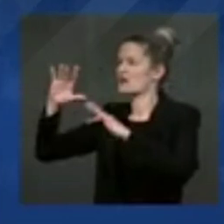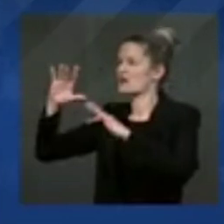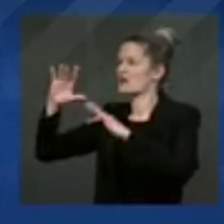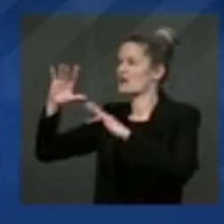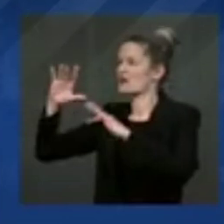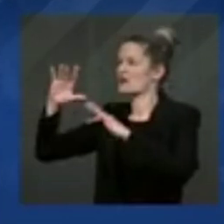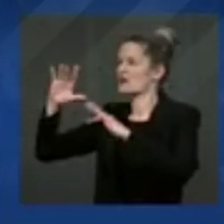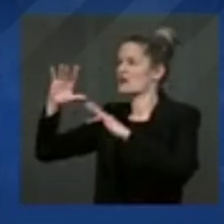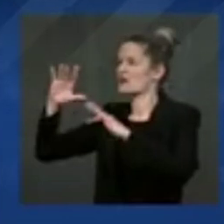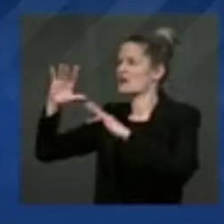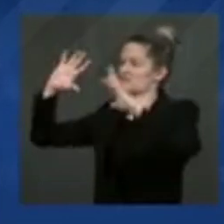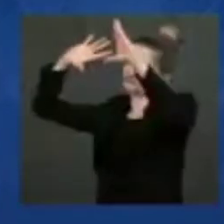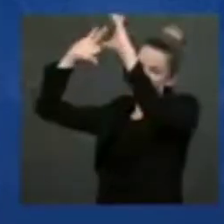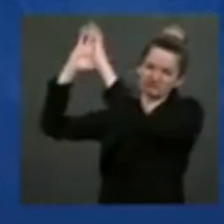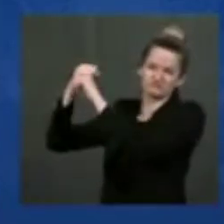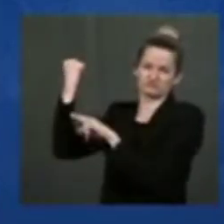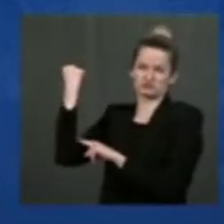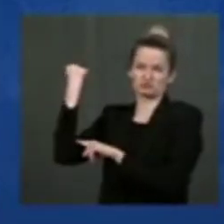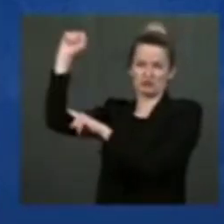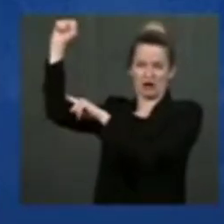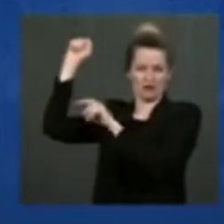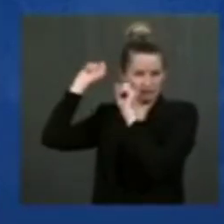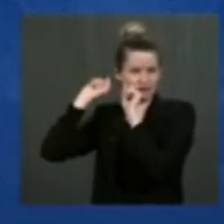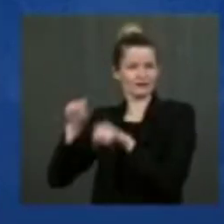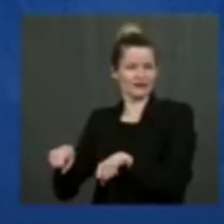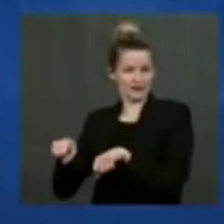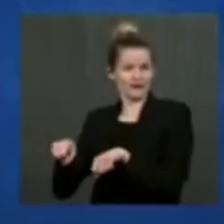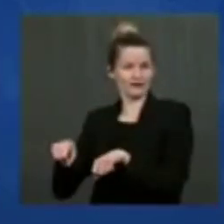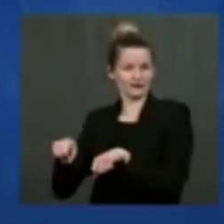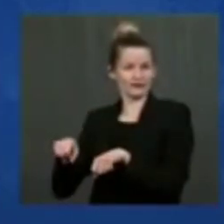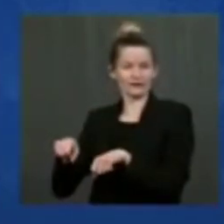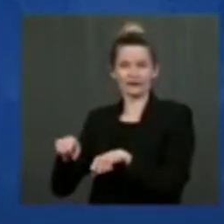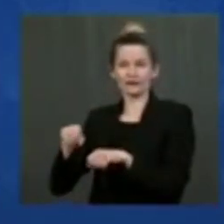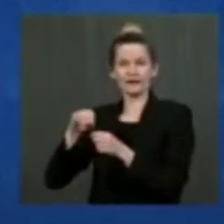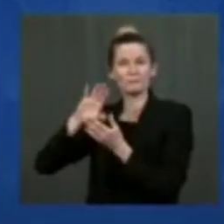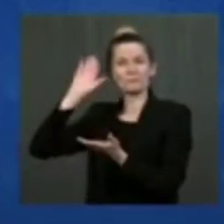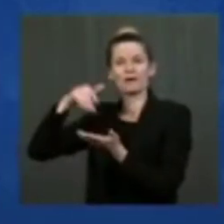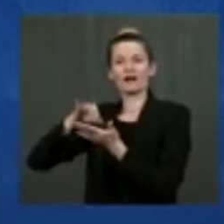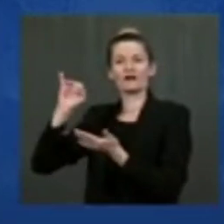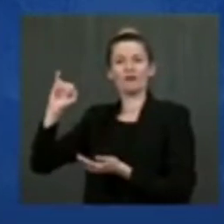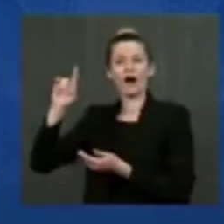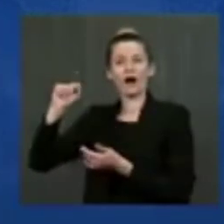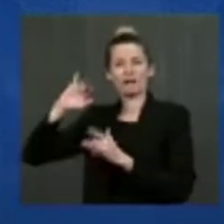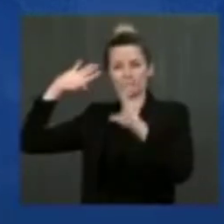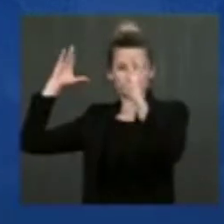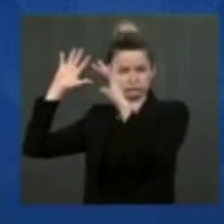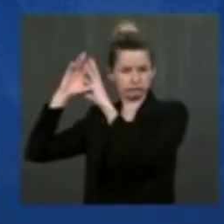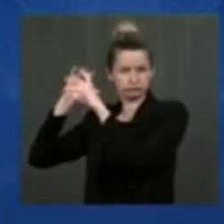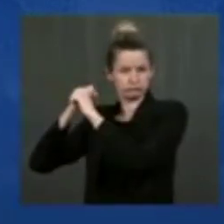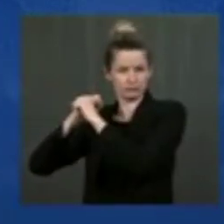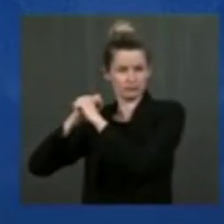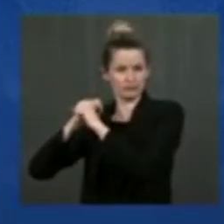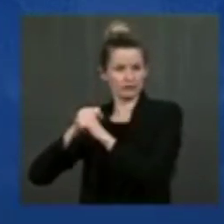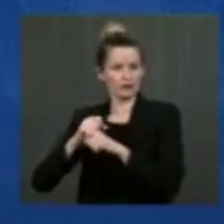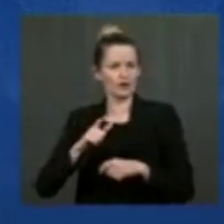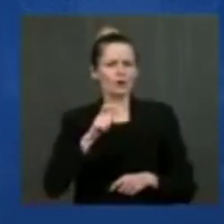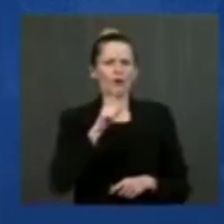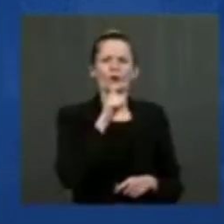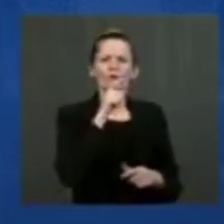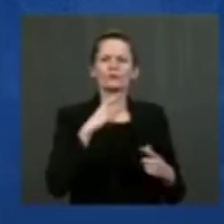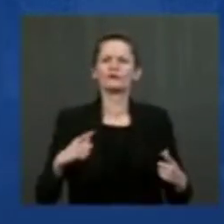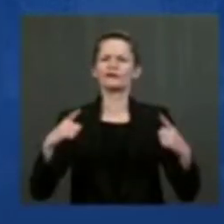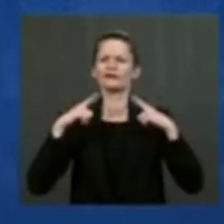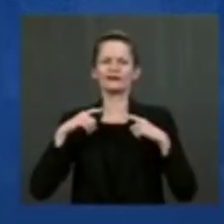every IBEW member resigned, we'd be in real trouble. I say that to make